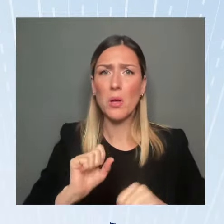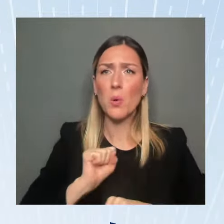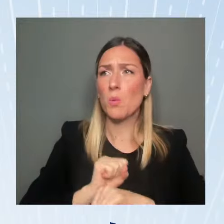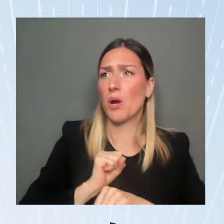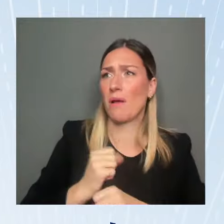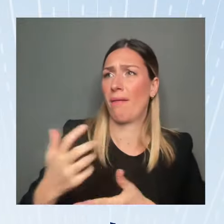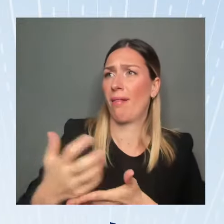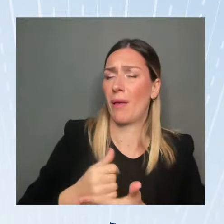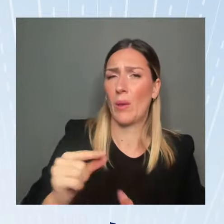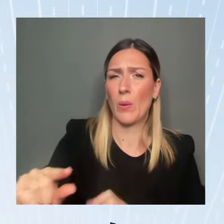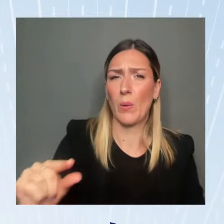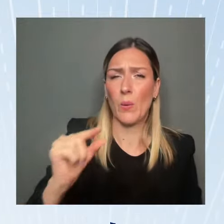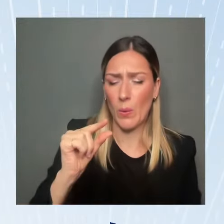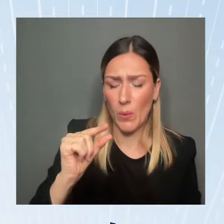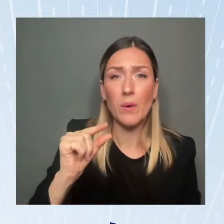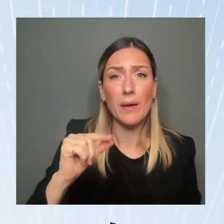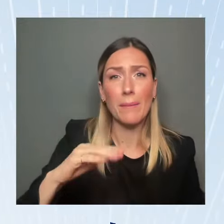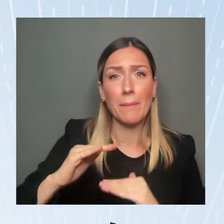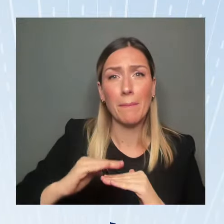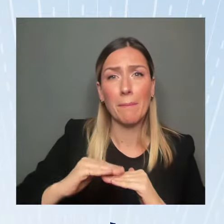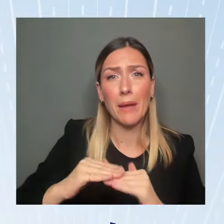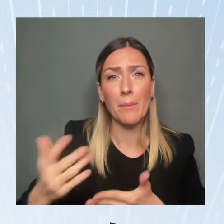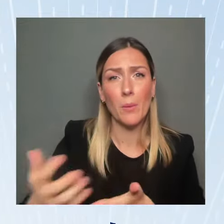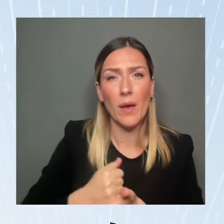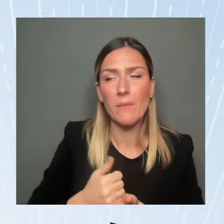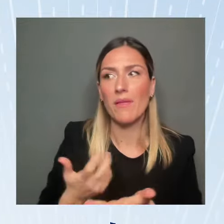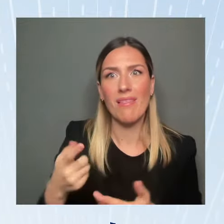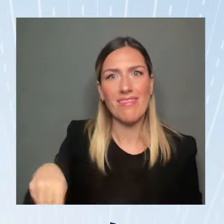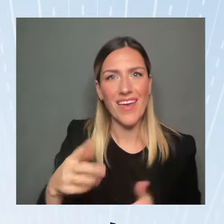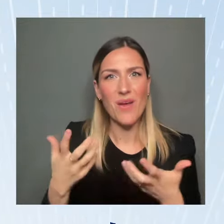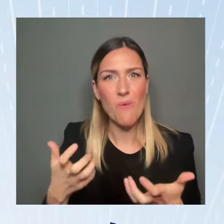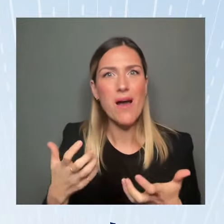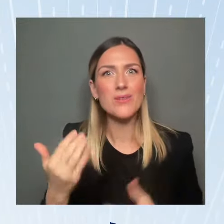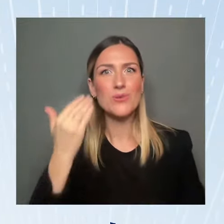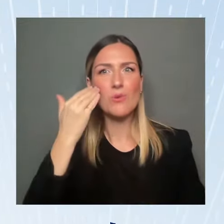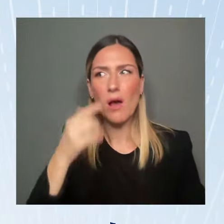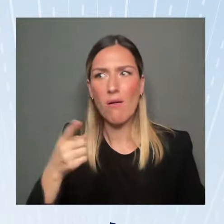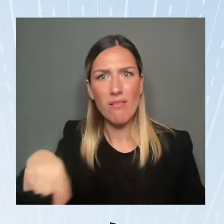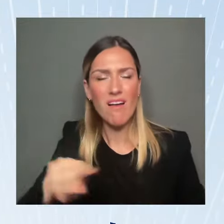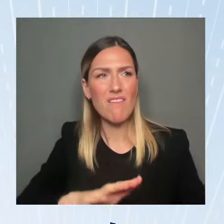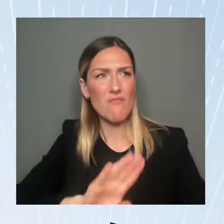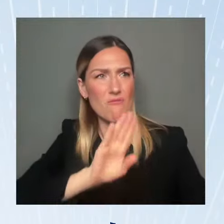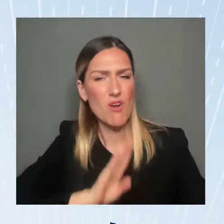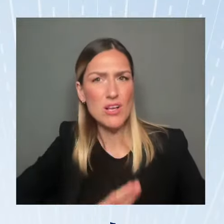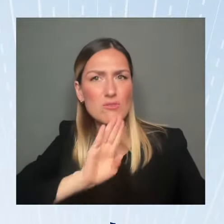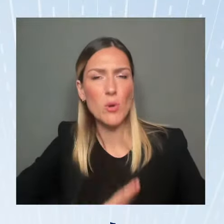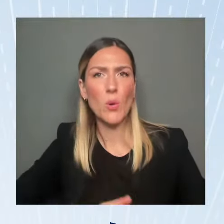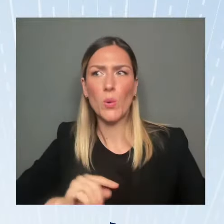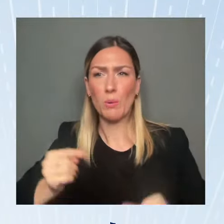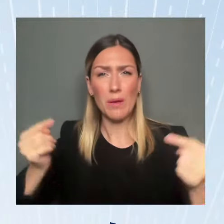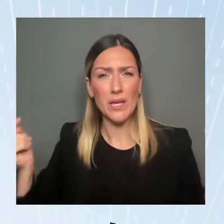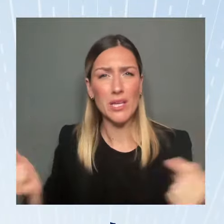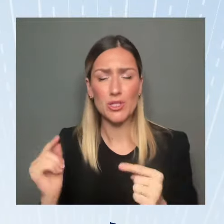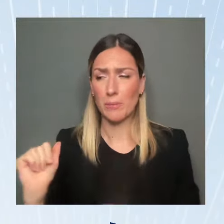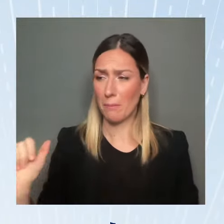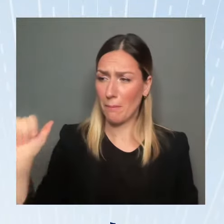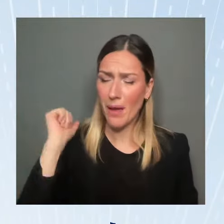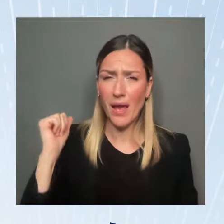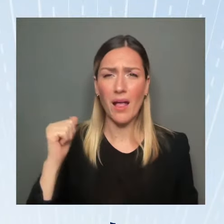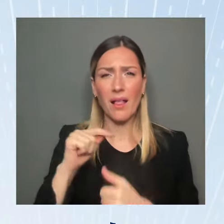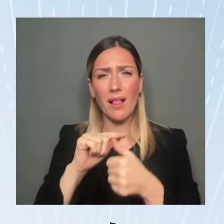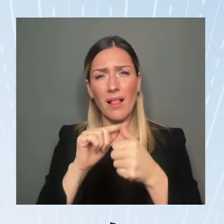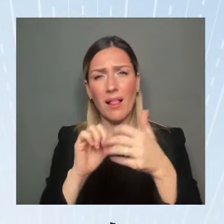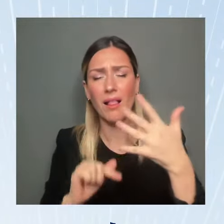this, they want to know. They want to be trained. They're just as frustrated because they're getting wounded. They're getting injured with back injuries and all sorts of stuff. So